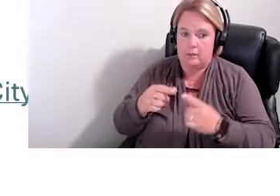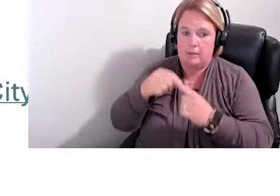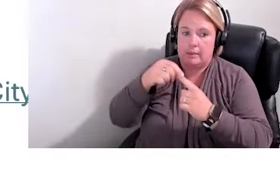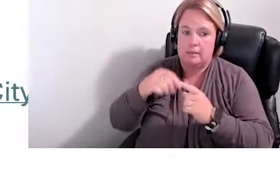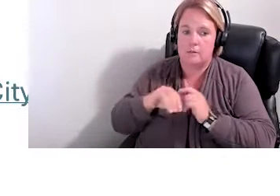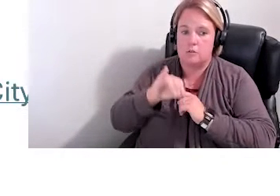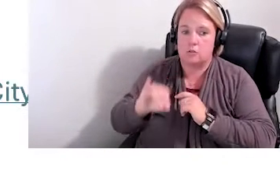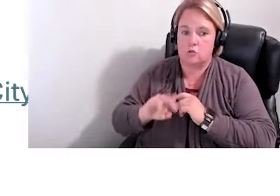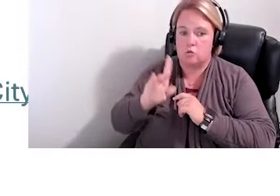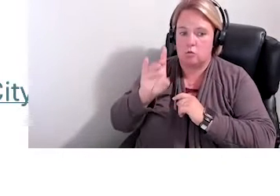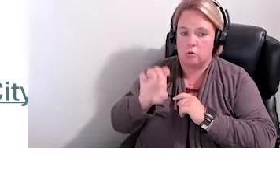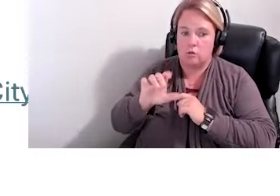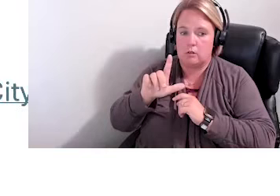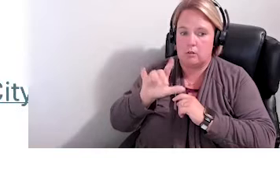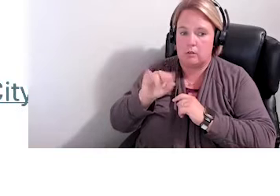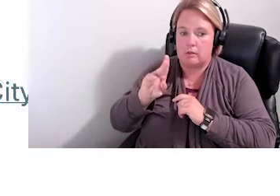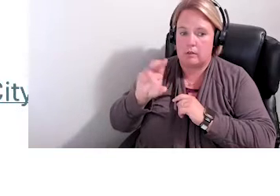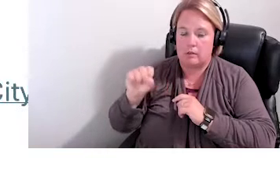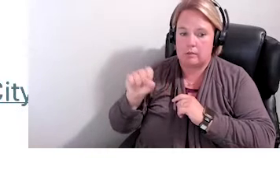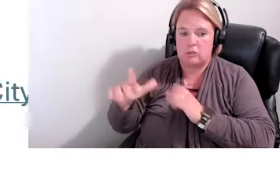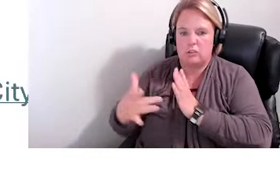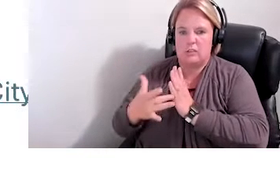Lyons, who is Tech and Trades.